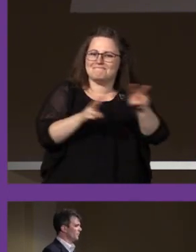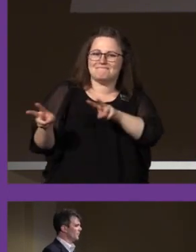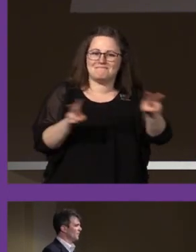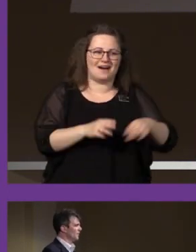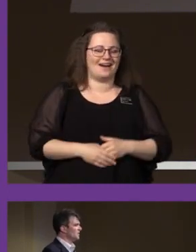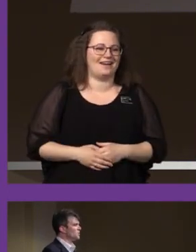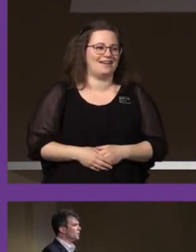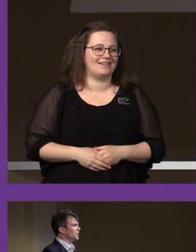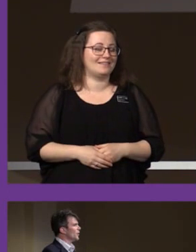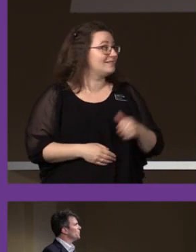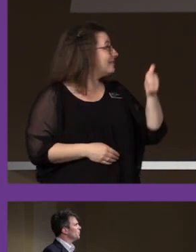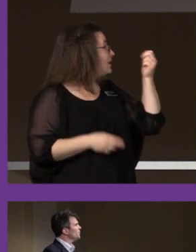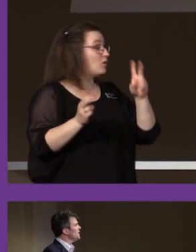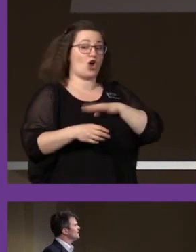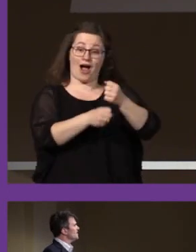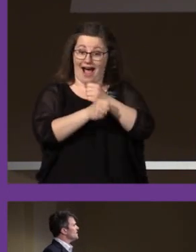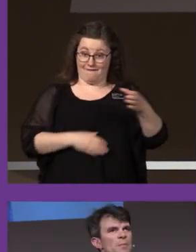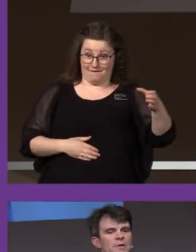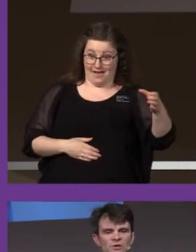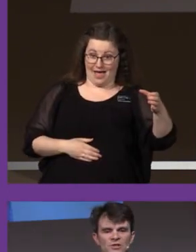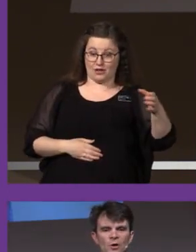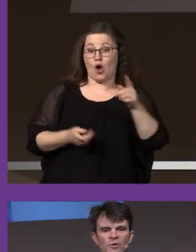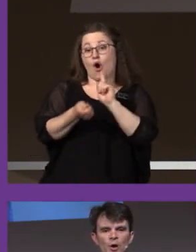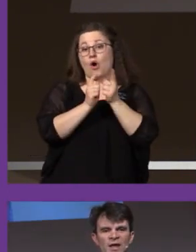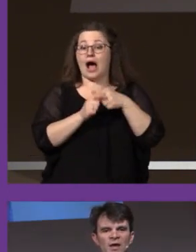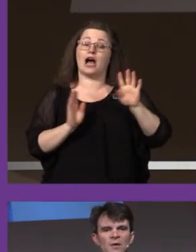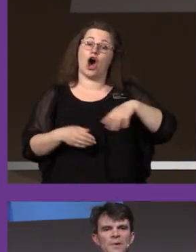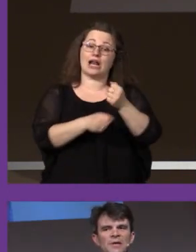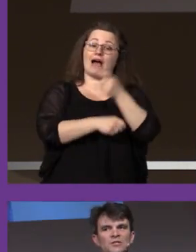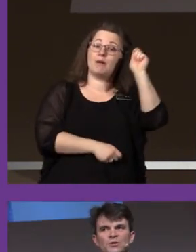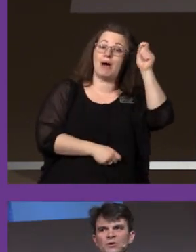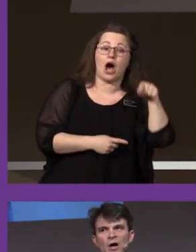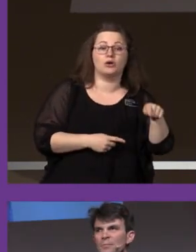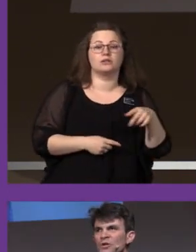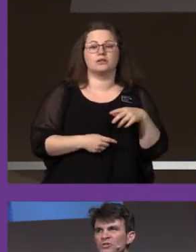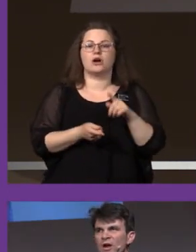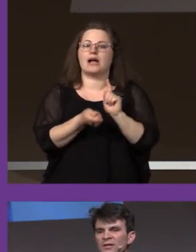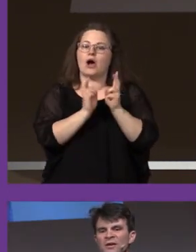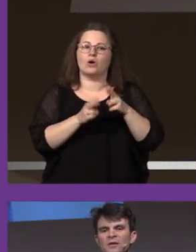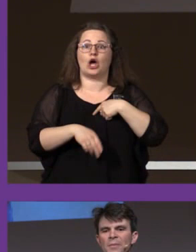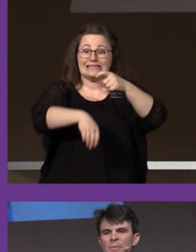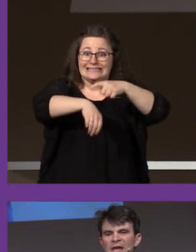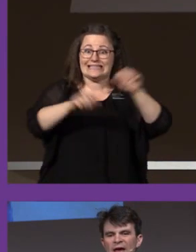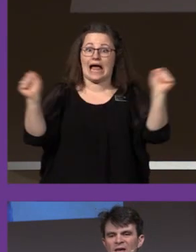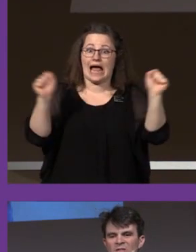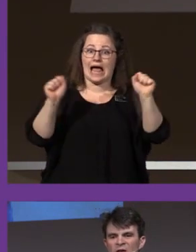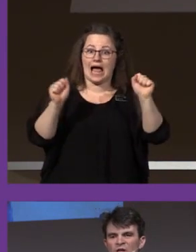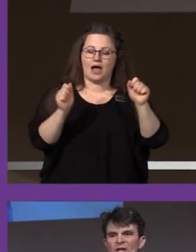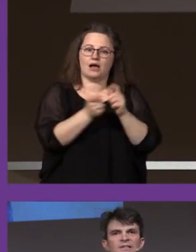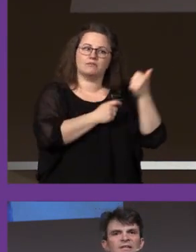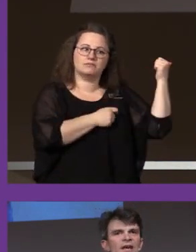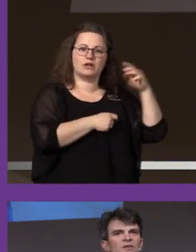have. He's also got a cup of coffee in his hand, so maybe he's on his coffee break. Maybe he's also time constrained. Maybe he